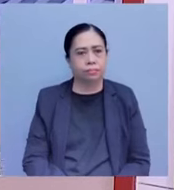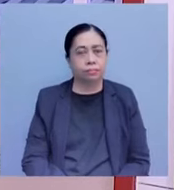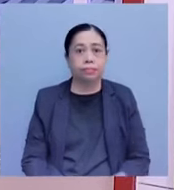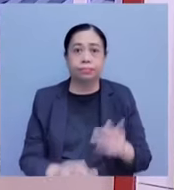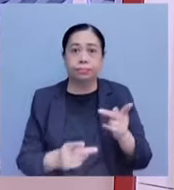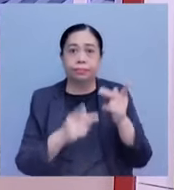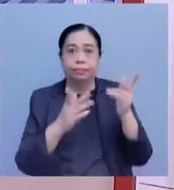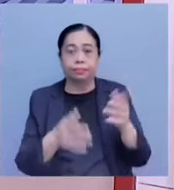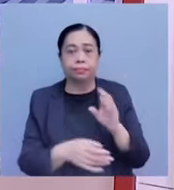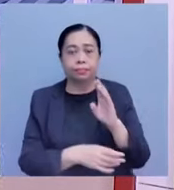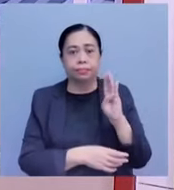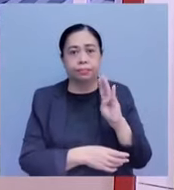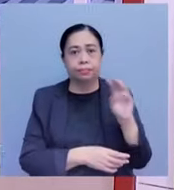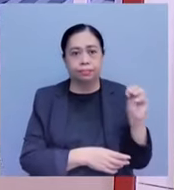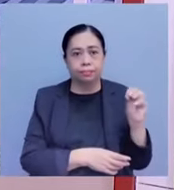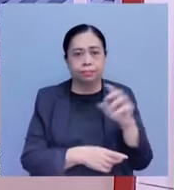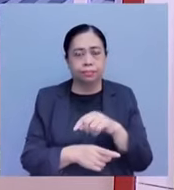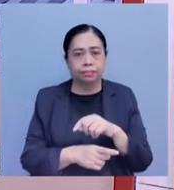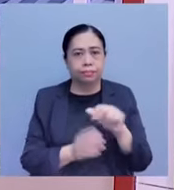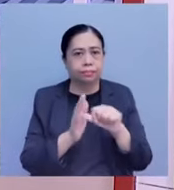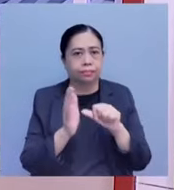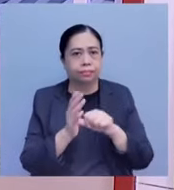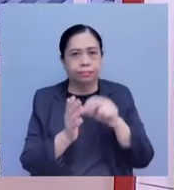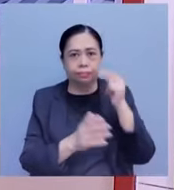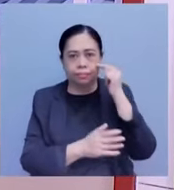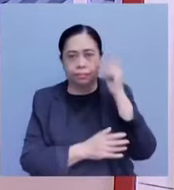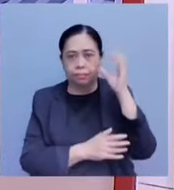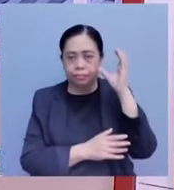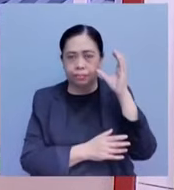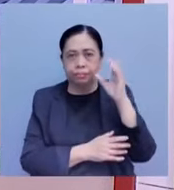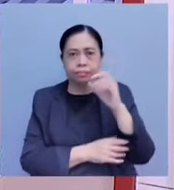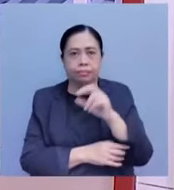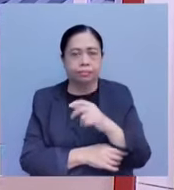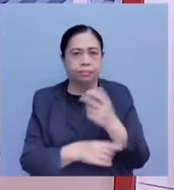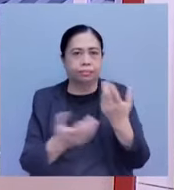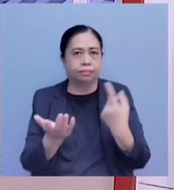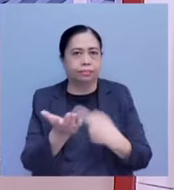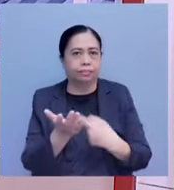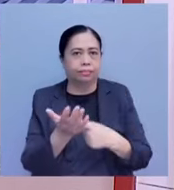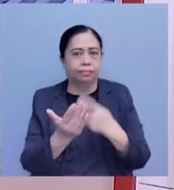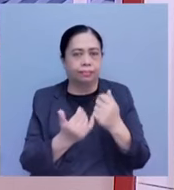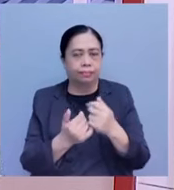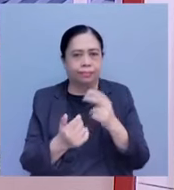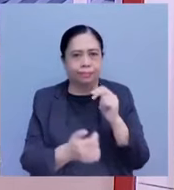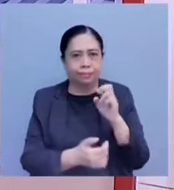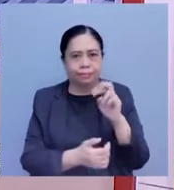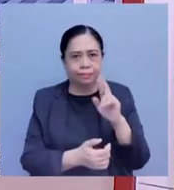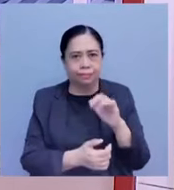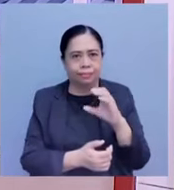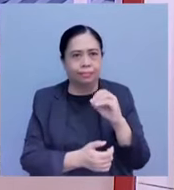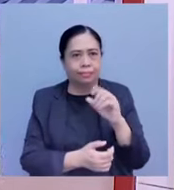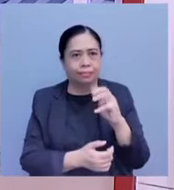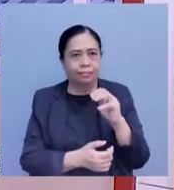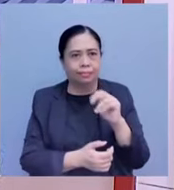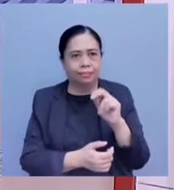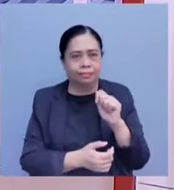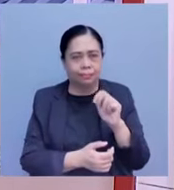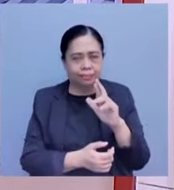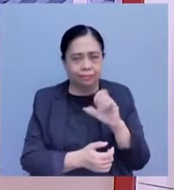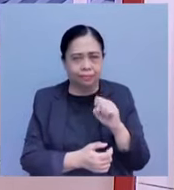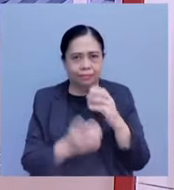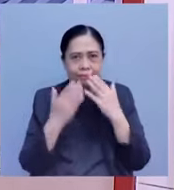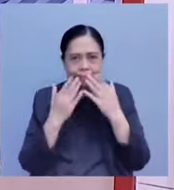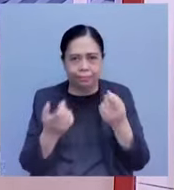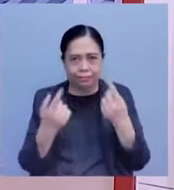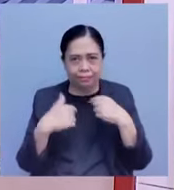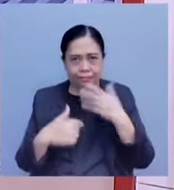petitioners, Bayan Muna Chairman, Attorney Nery Colmenares, now joins us here on the program. Attorney Colmenares, good afternoon to you. Thanks for joining us today and welcome to the